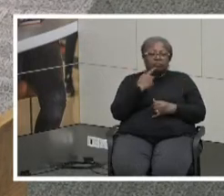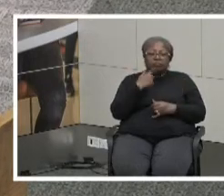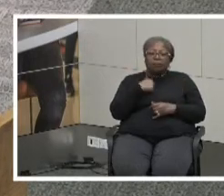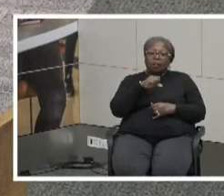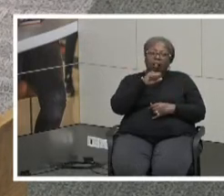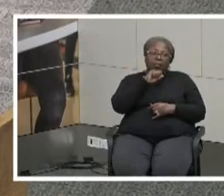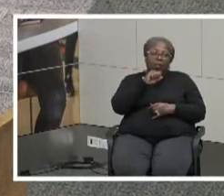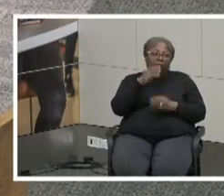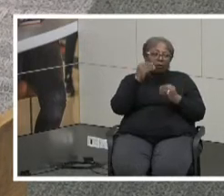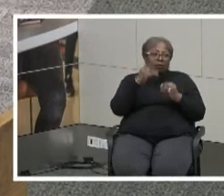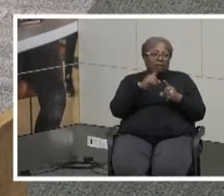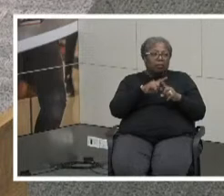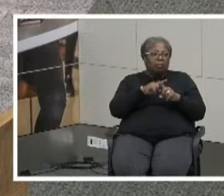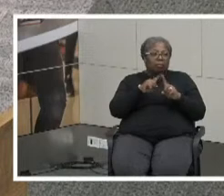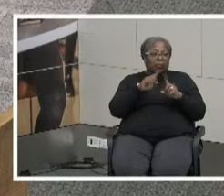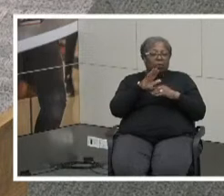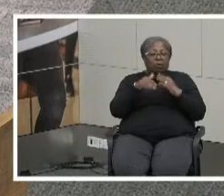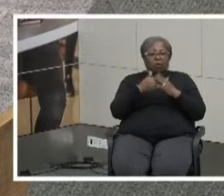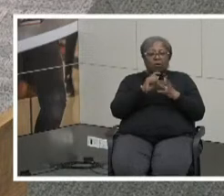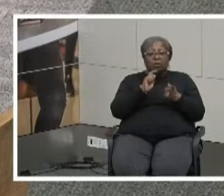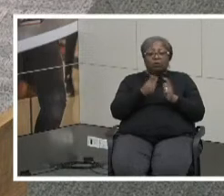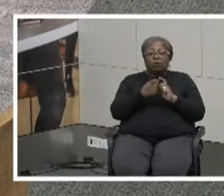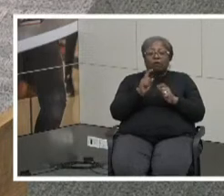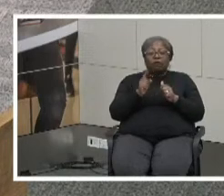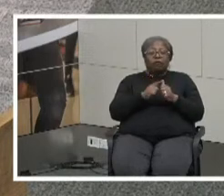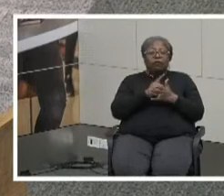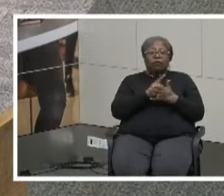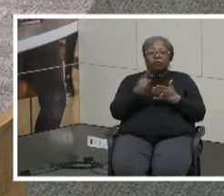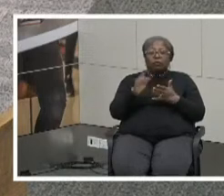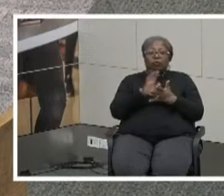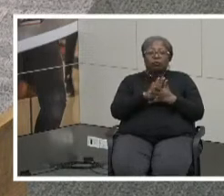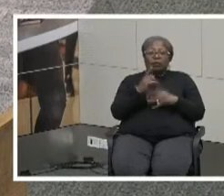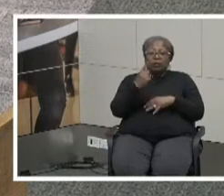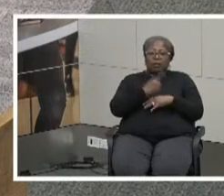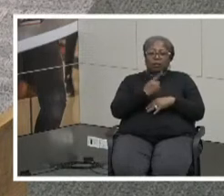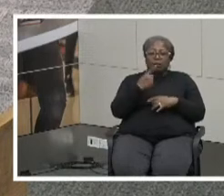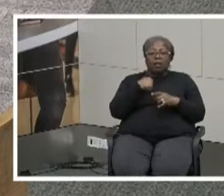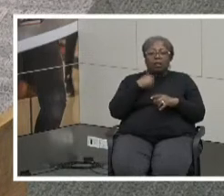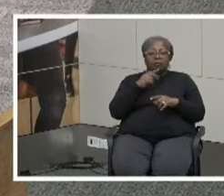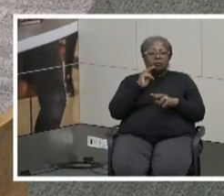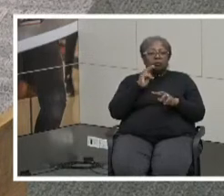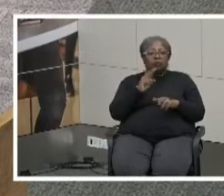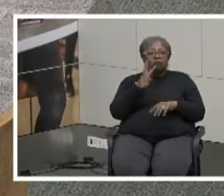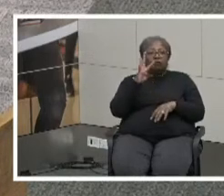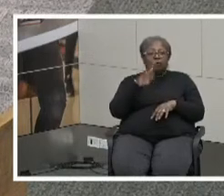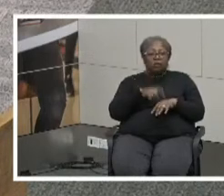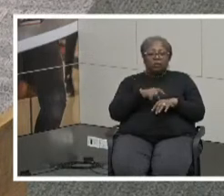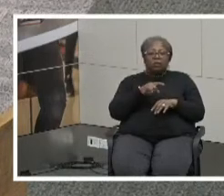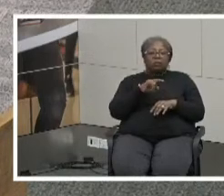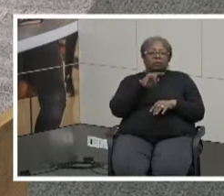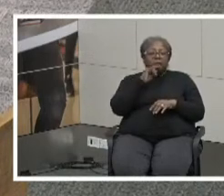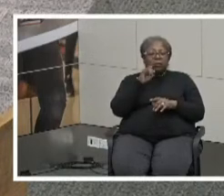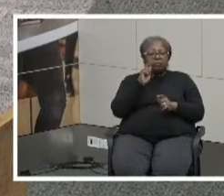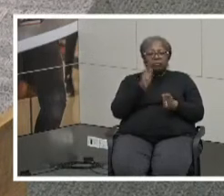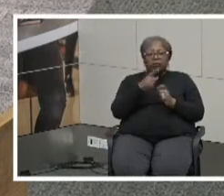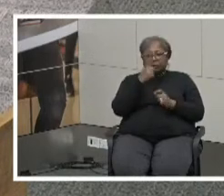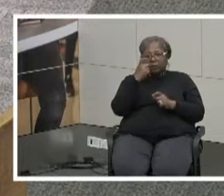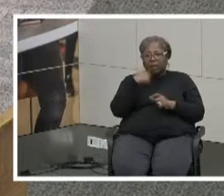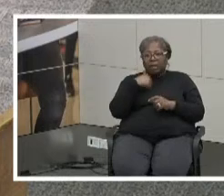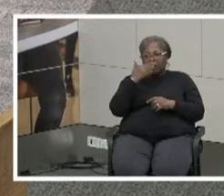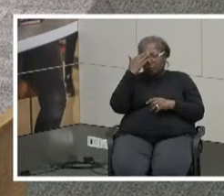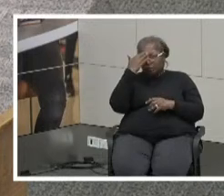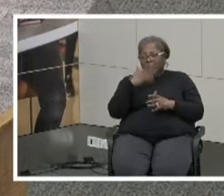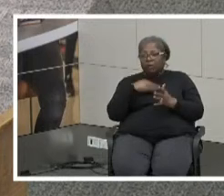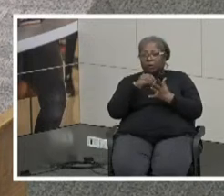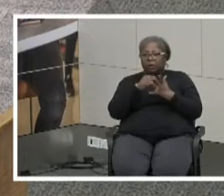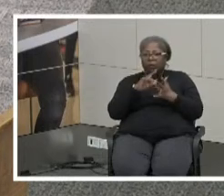love teaching but all that changed in the first week of school on day one I was AB observed four times and publicly corrected for getting to know my students and